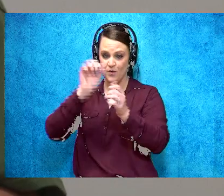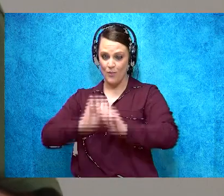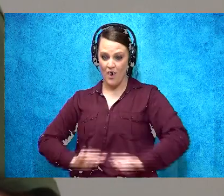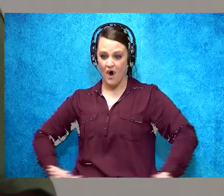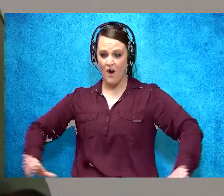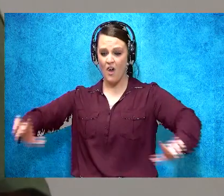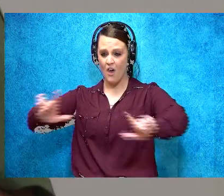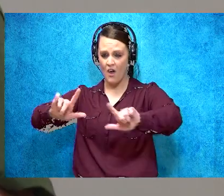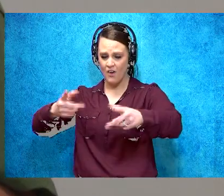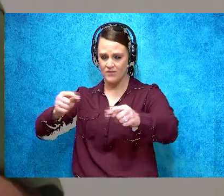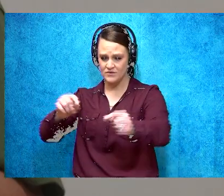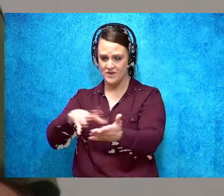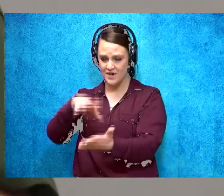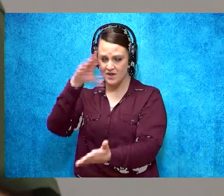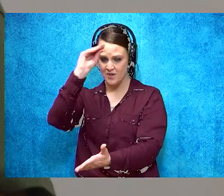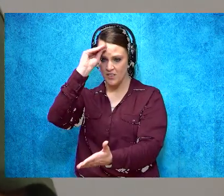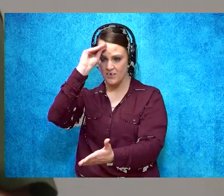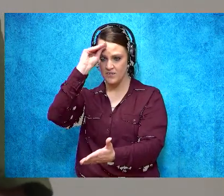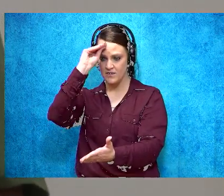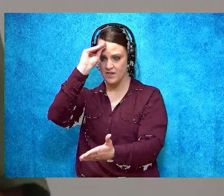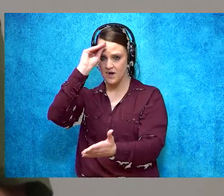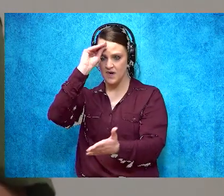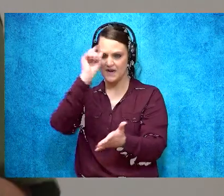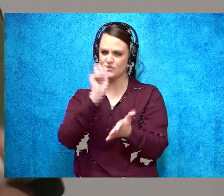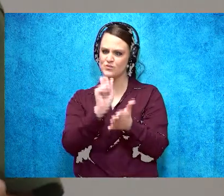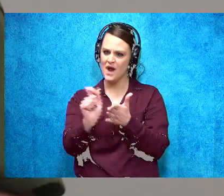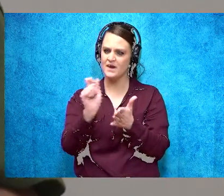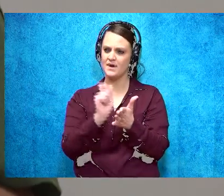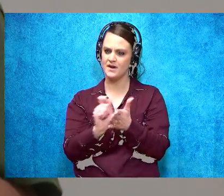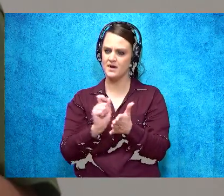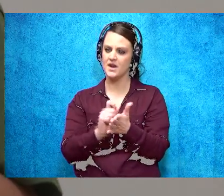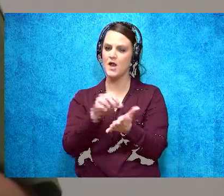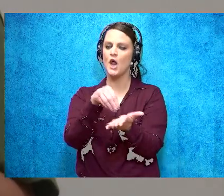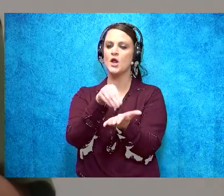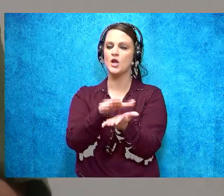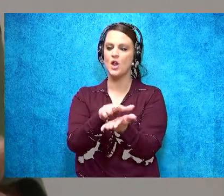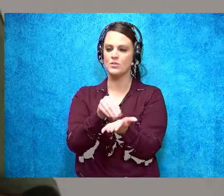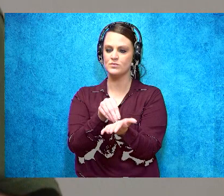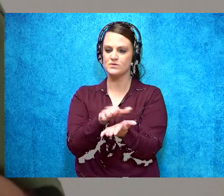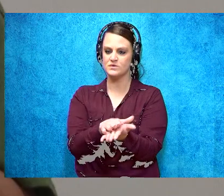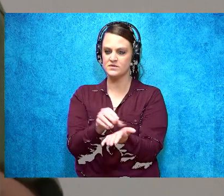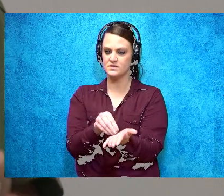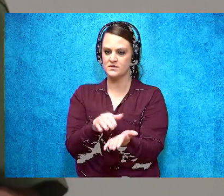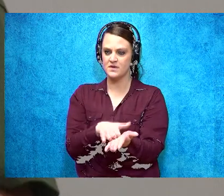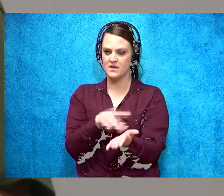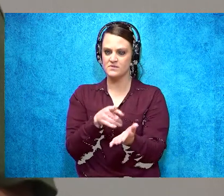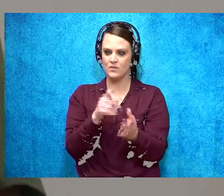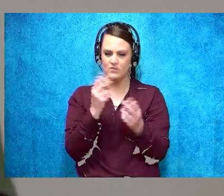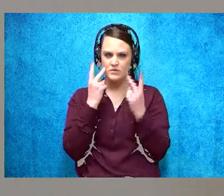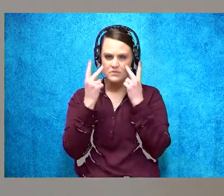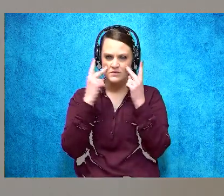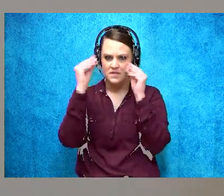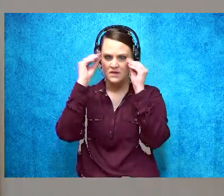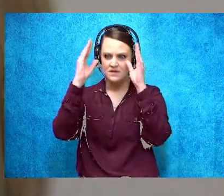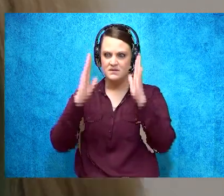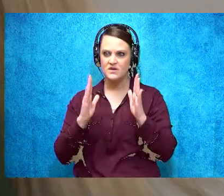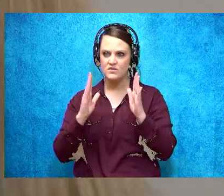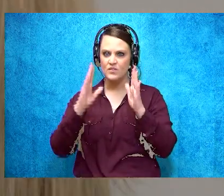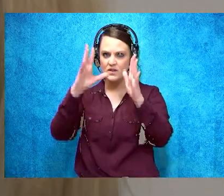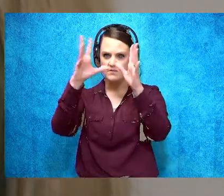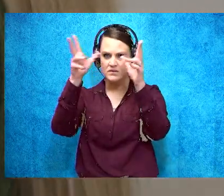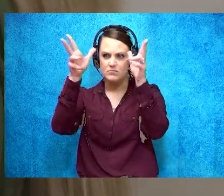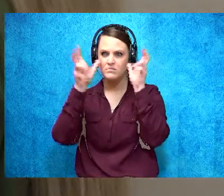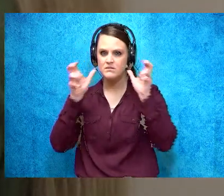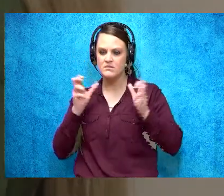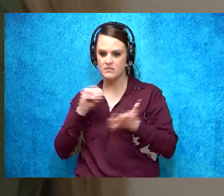learn this week is writing down the notes that the teachers are telling them online. So we